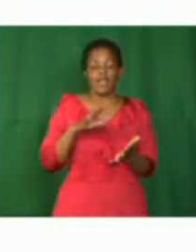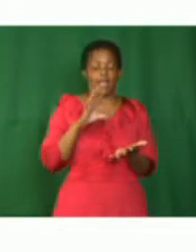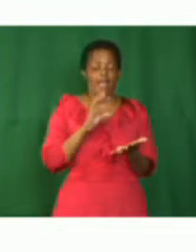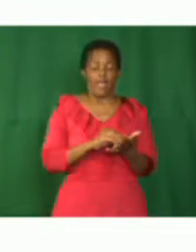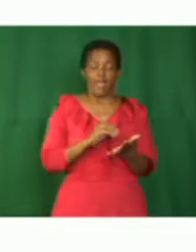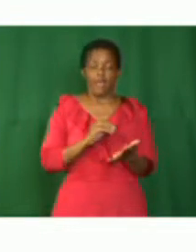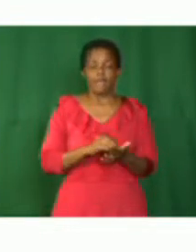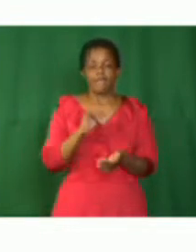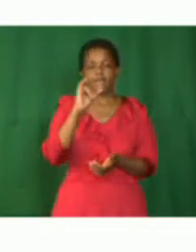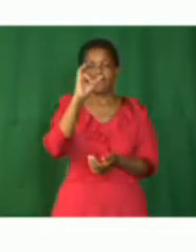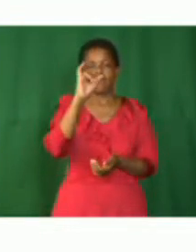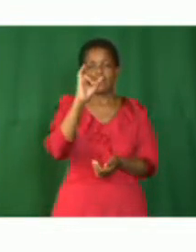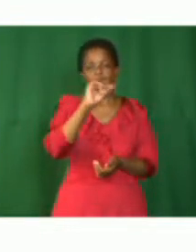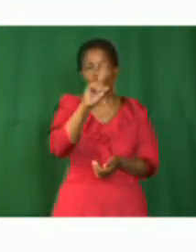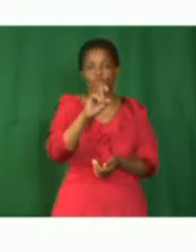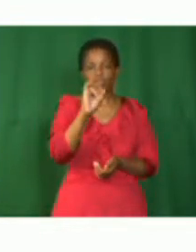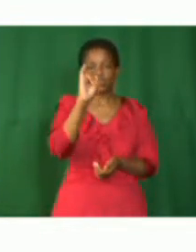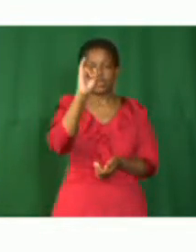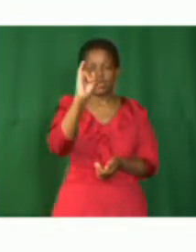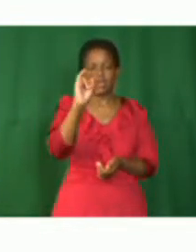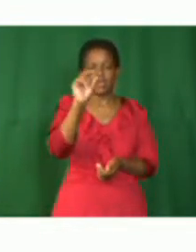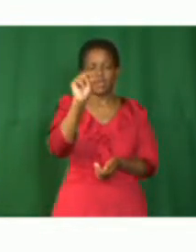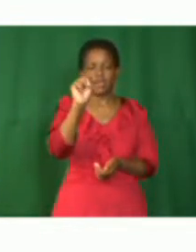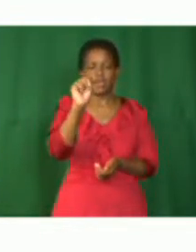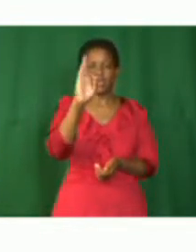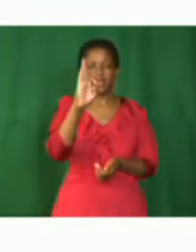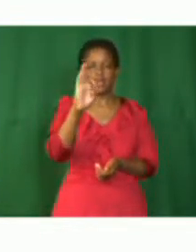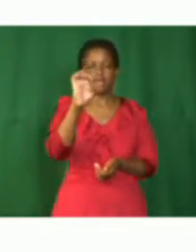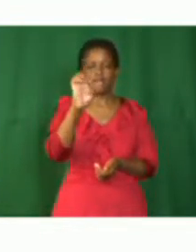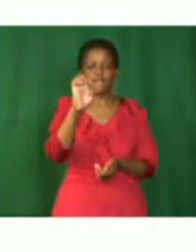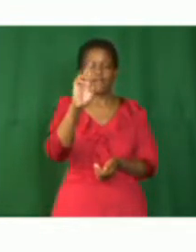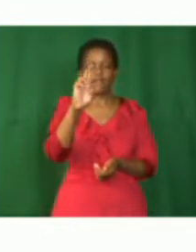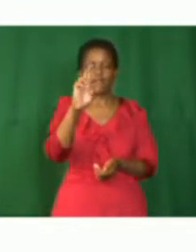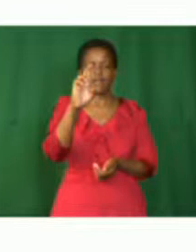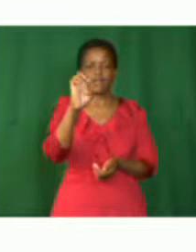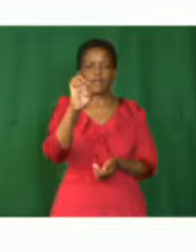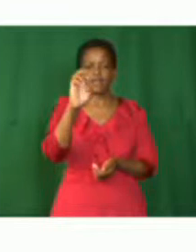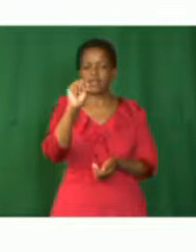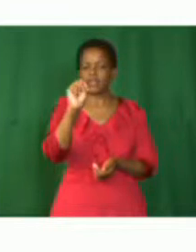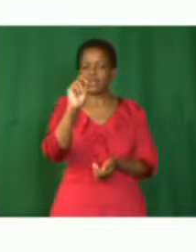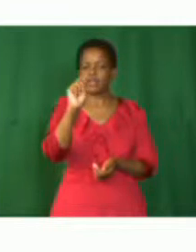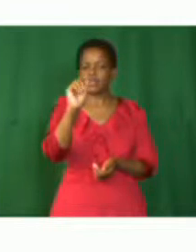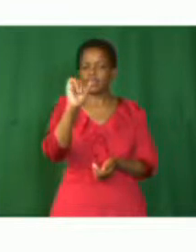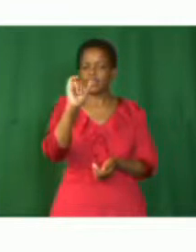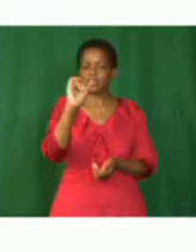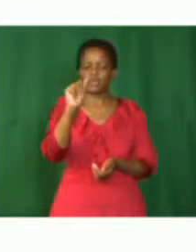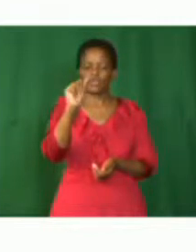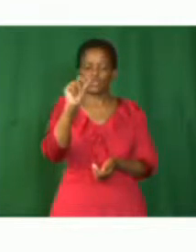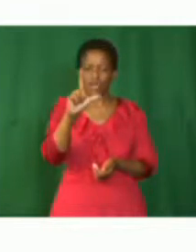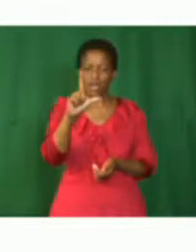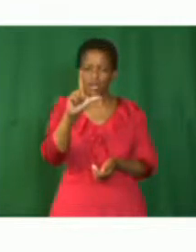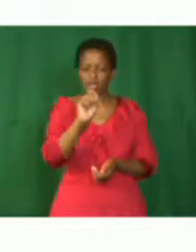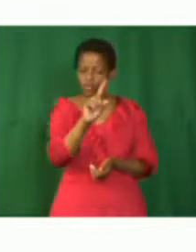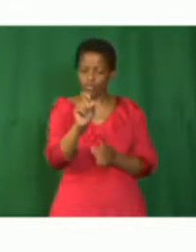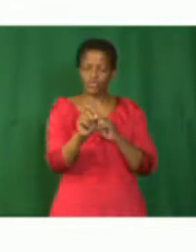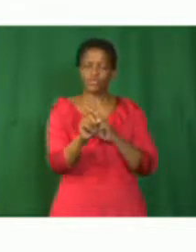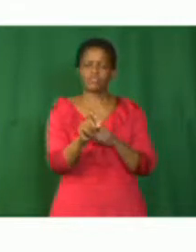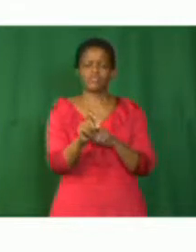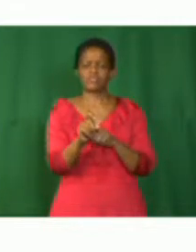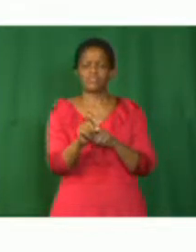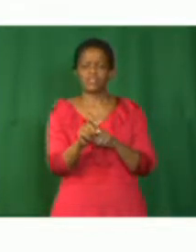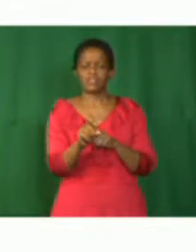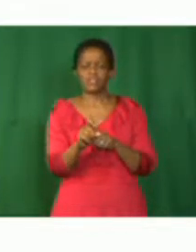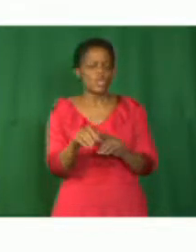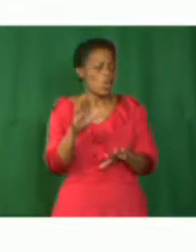questions, whereby you are going to read the whole passage and you cannot explicitly find the answer from the